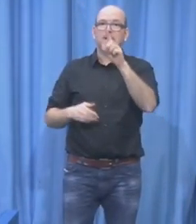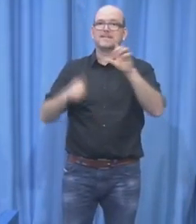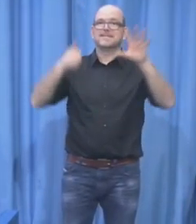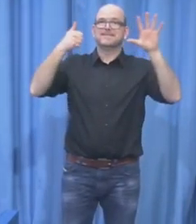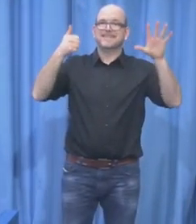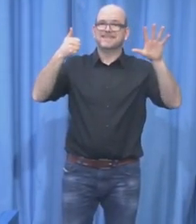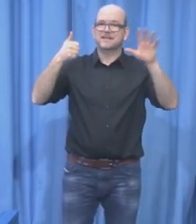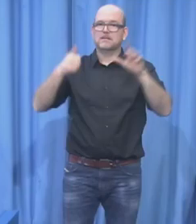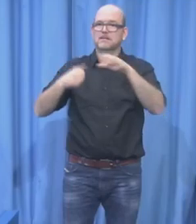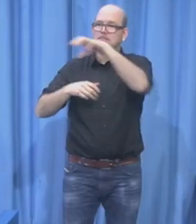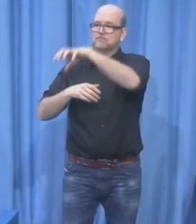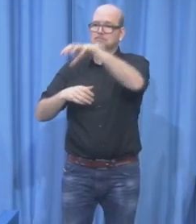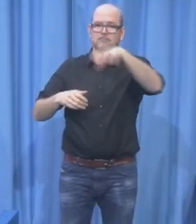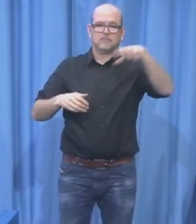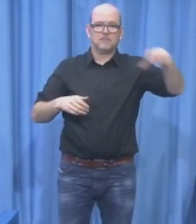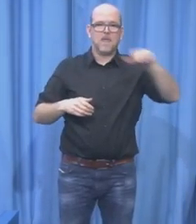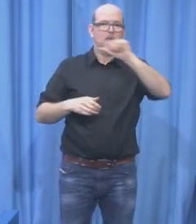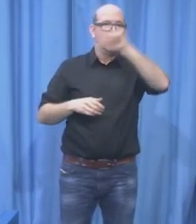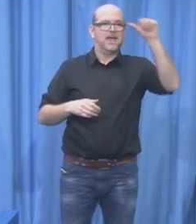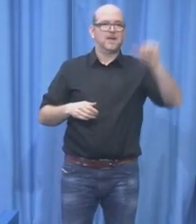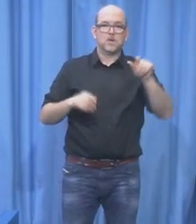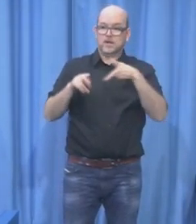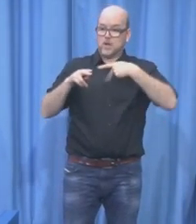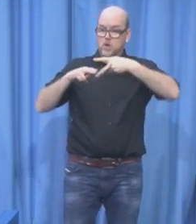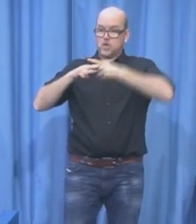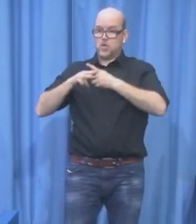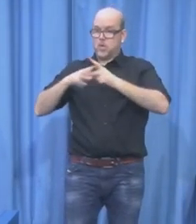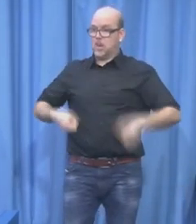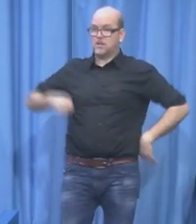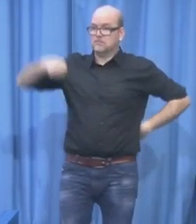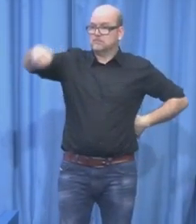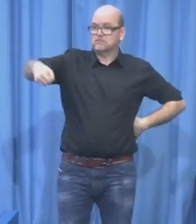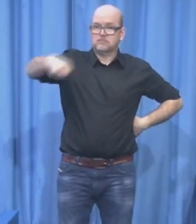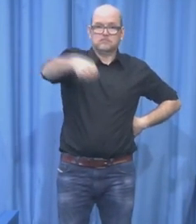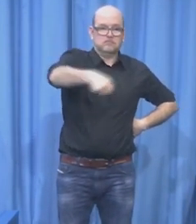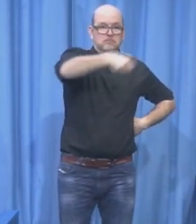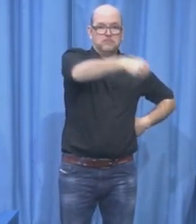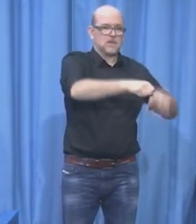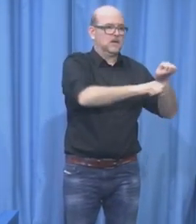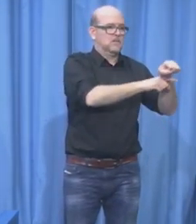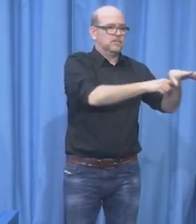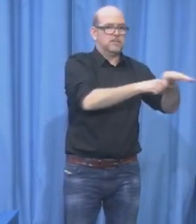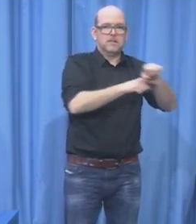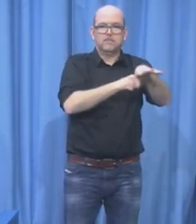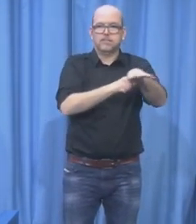our province, have adopted our summer employment model. So next we're looking to go